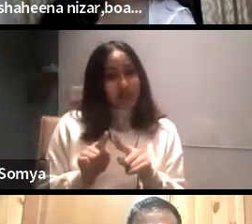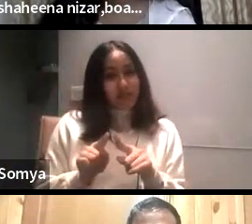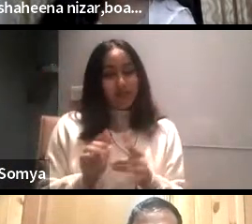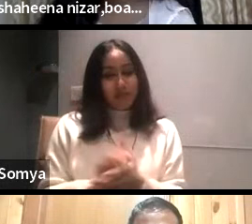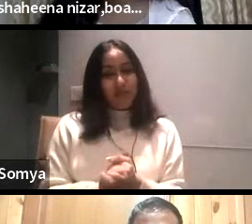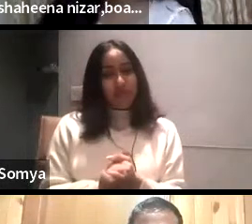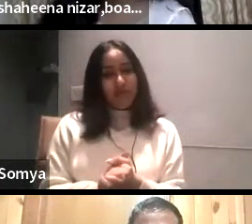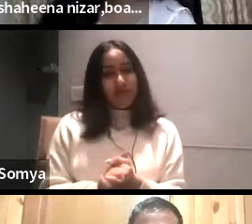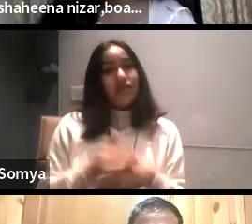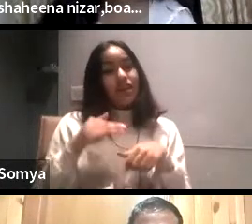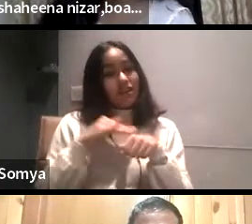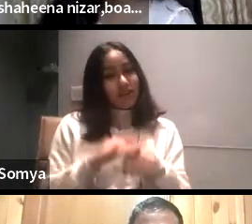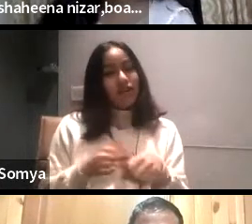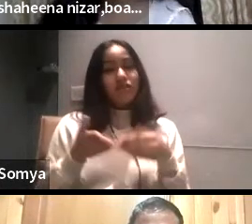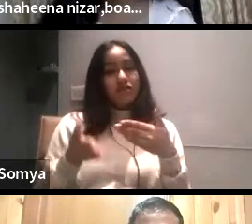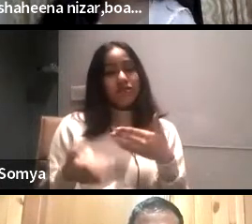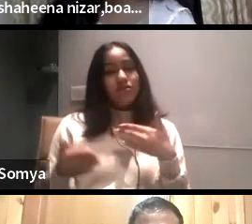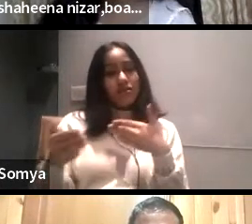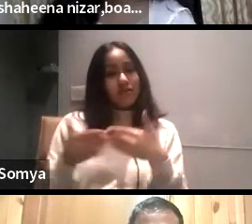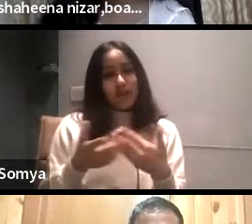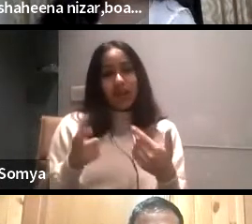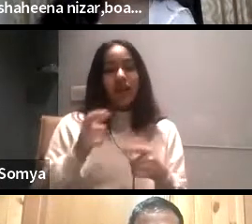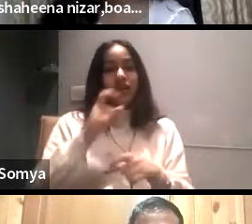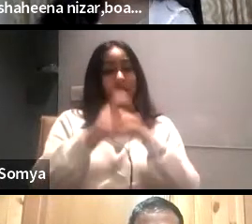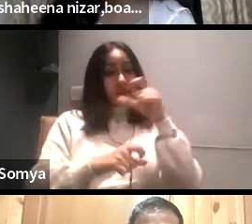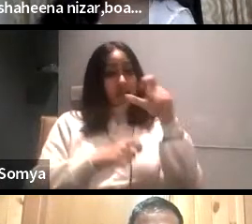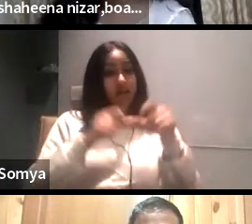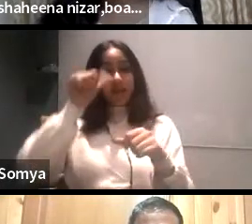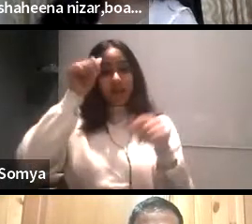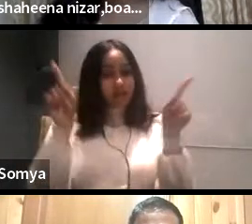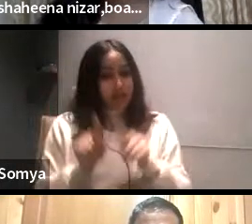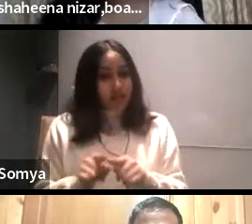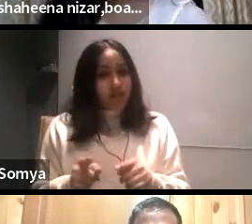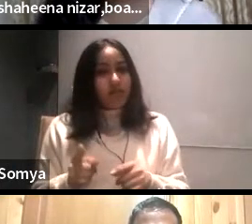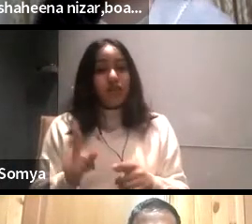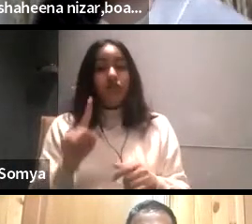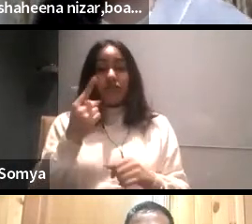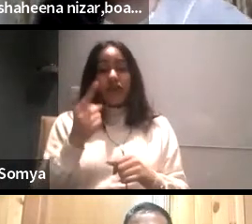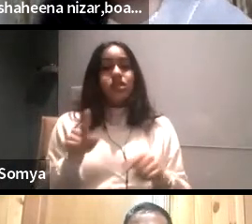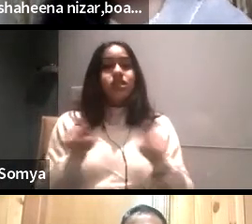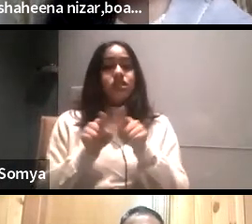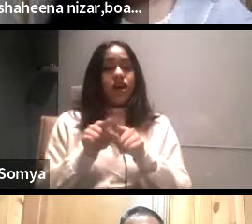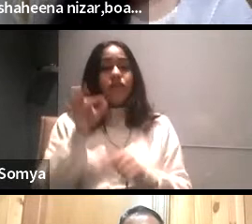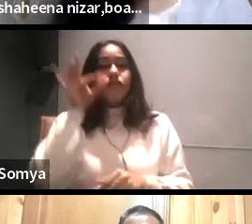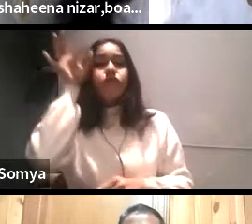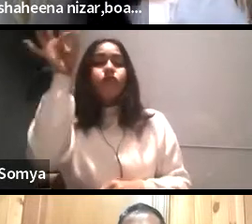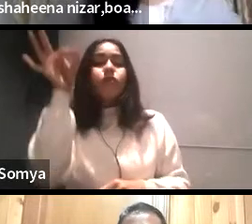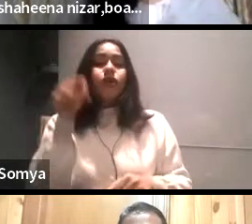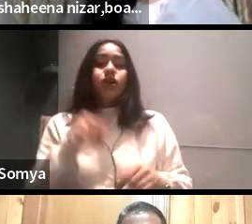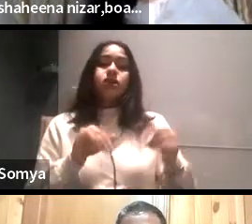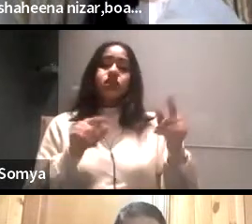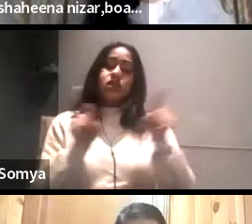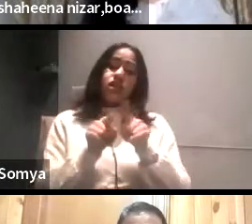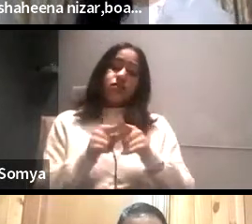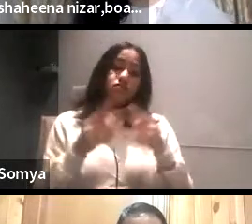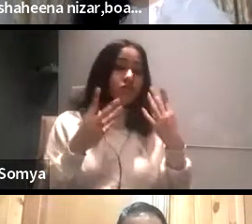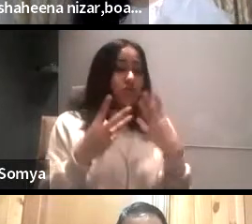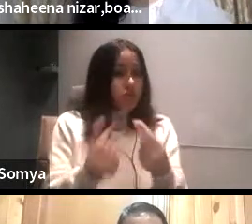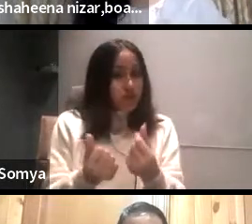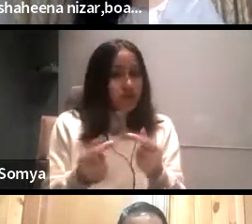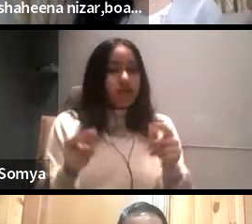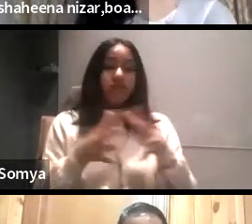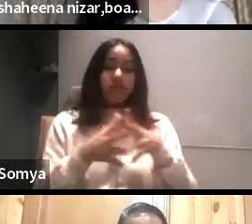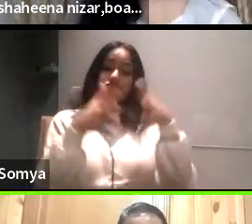have experienced to conclude that companies in India are really looking for this type of solutions to really scale